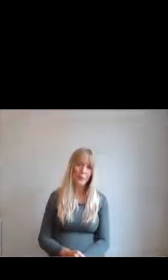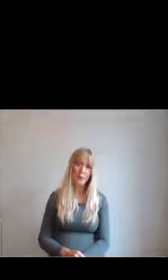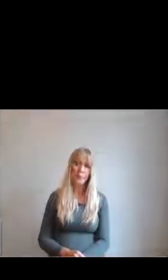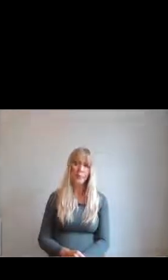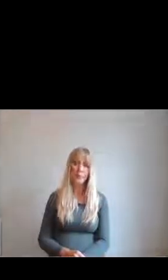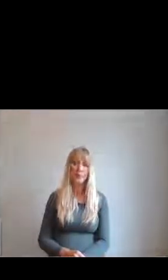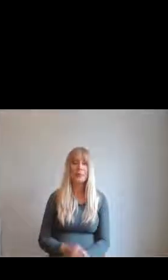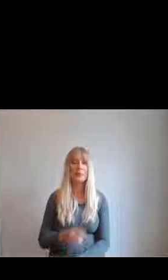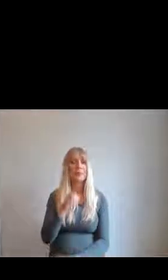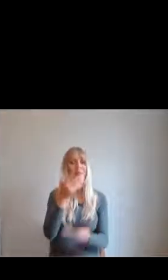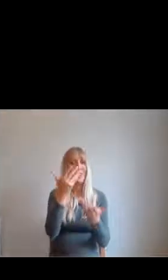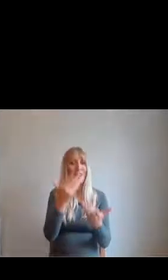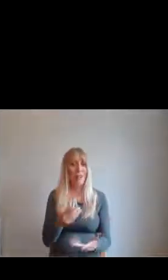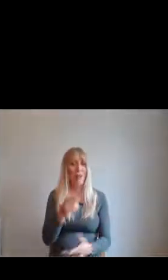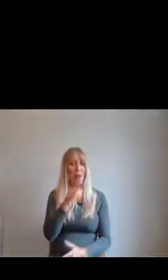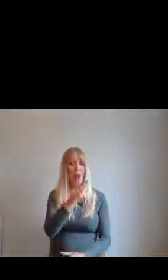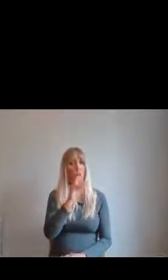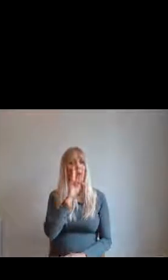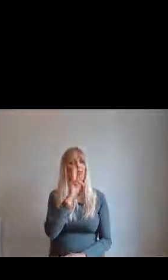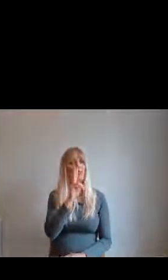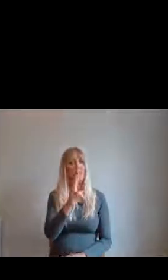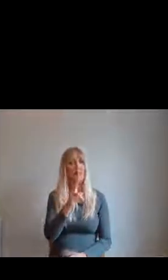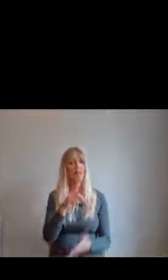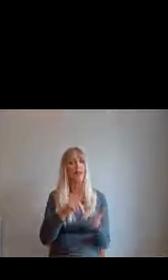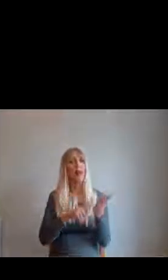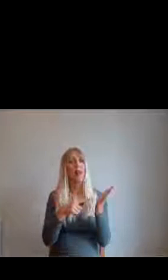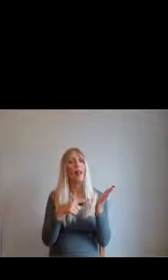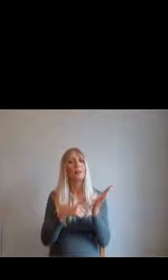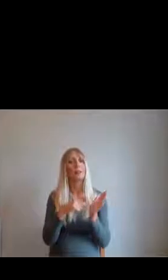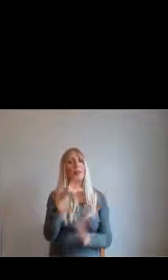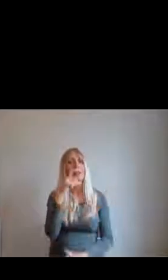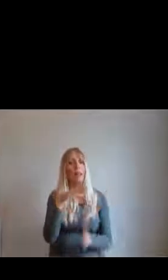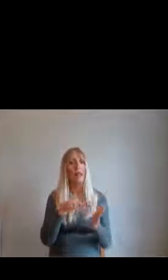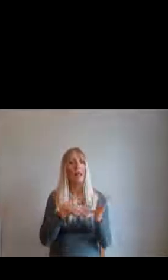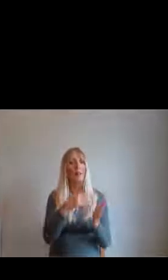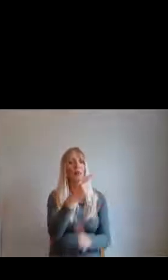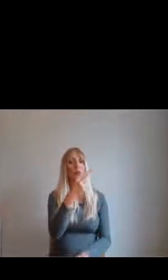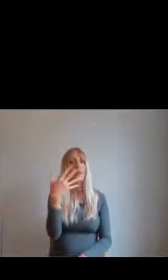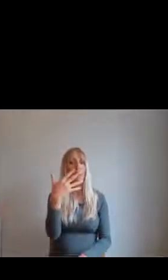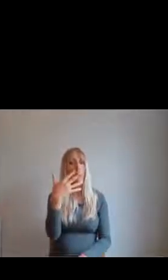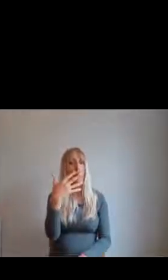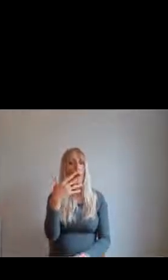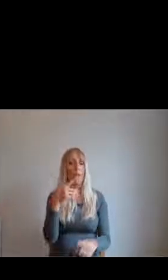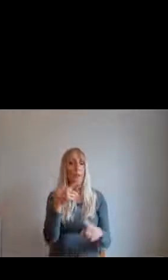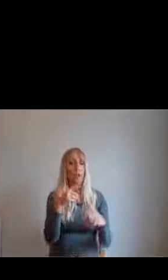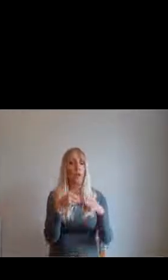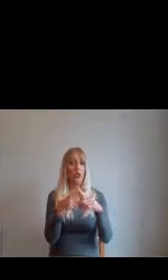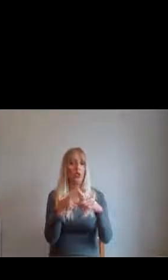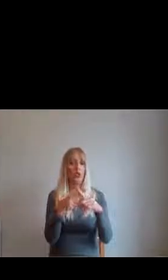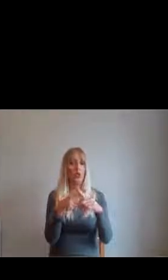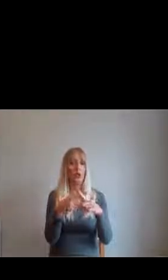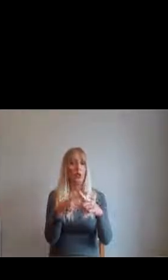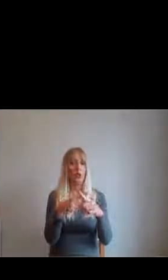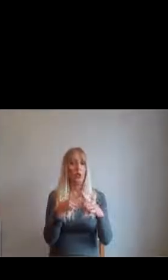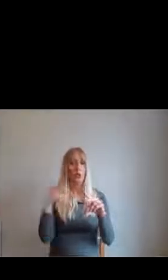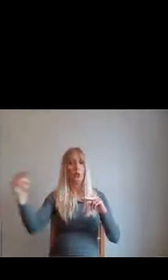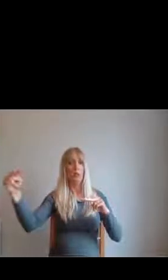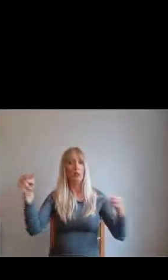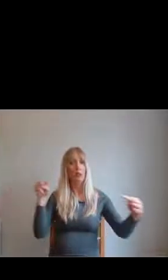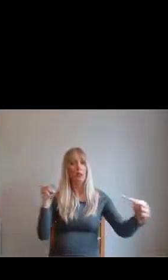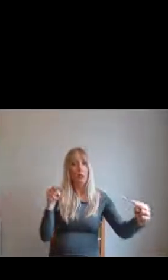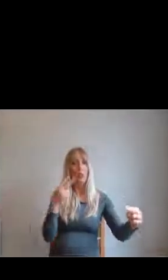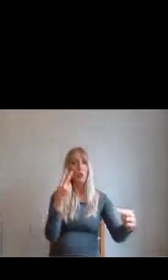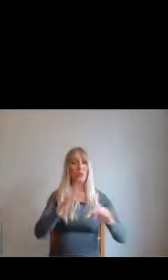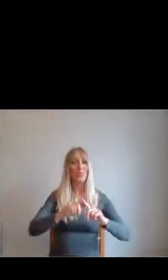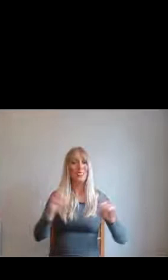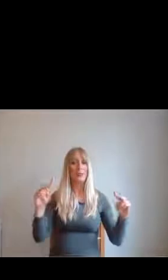On the screen right now is the LTC M25 junction as seen from 2 perspectives as presented